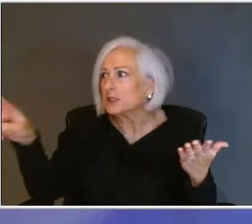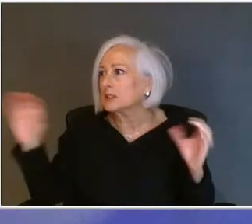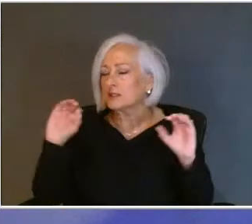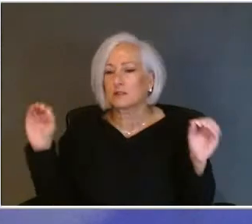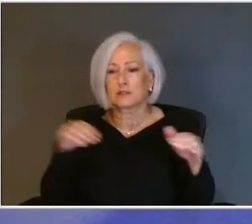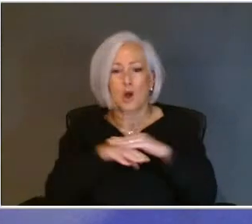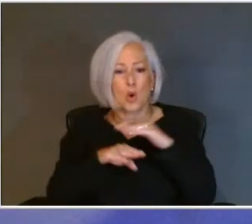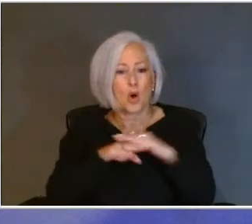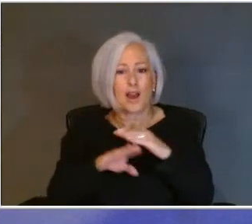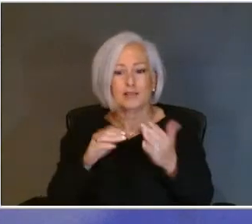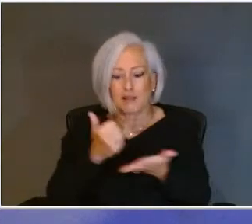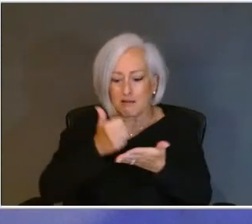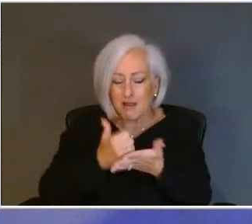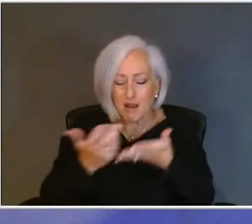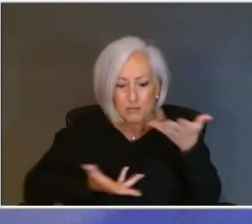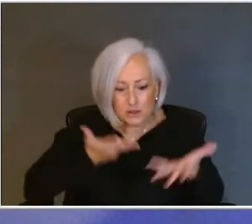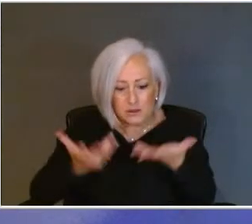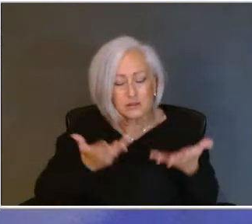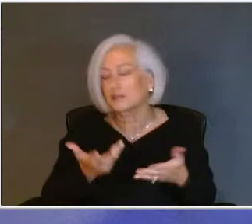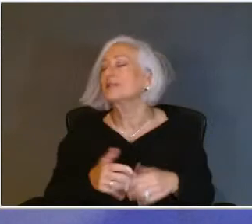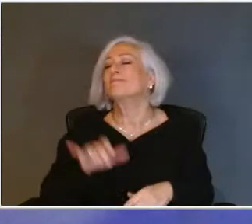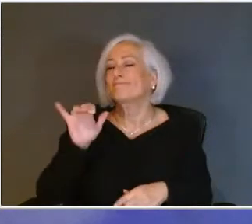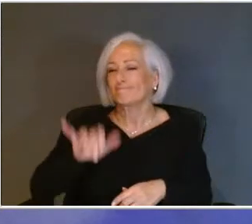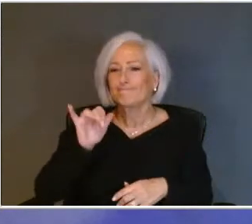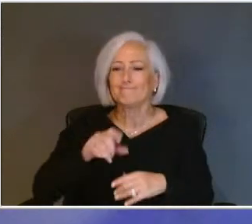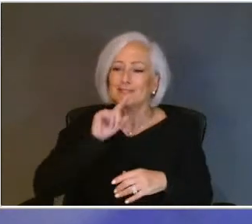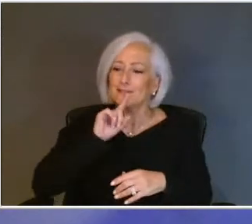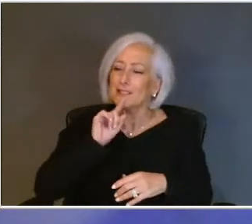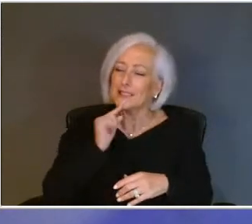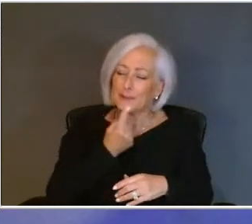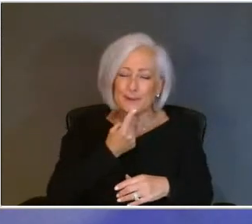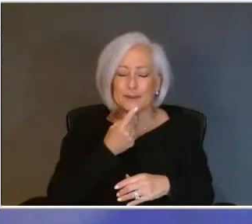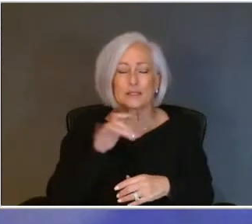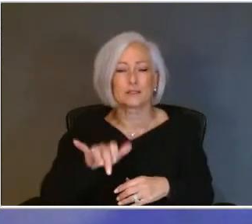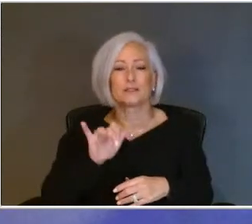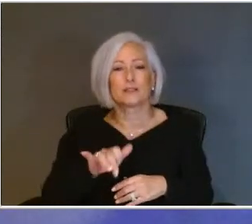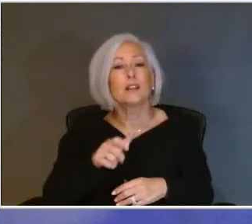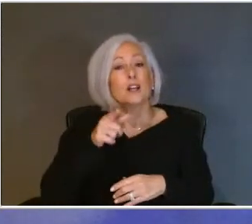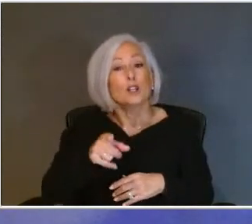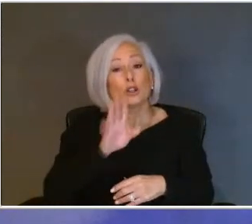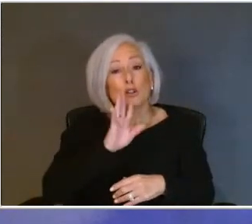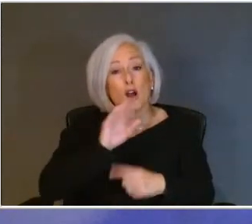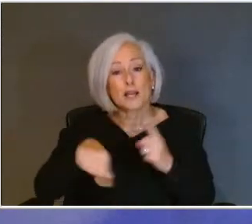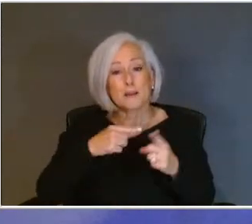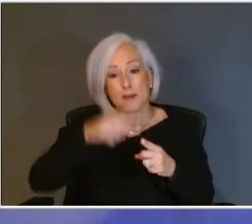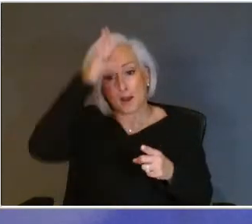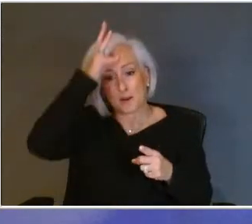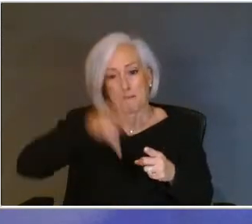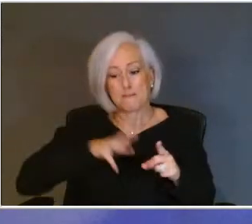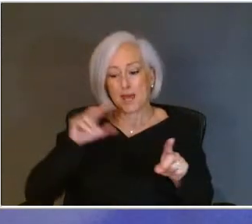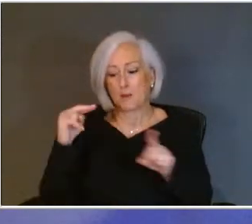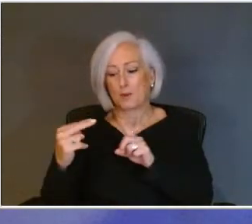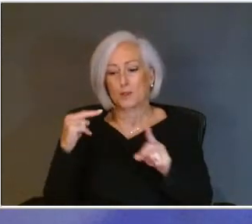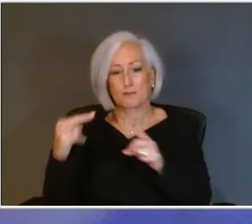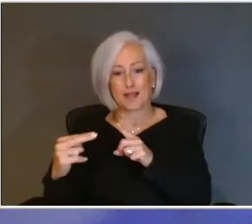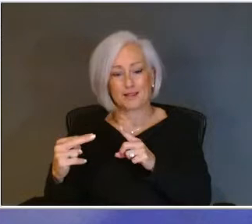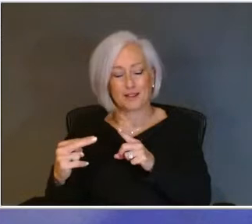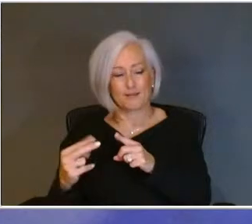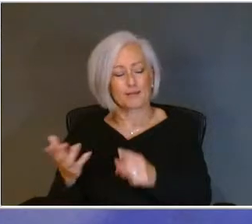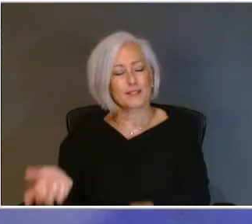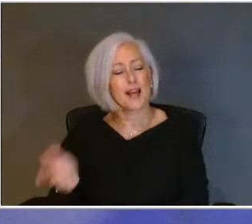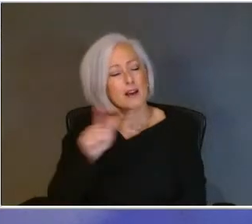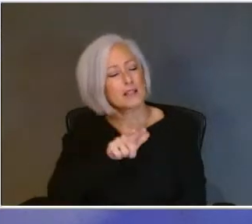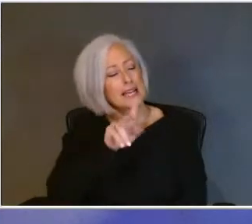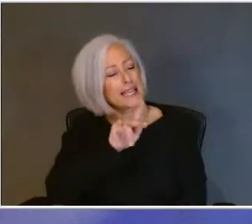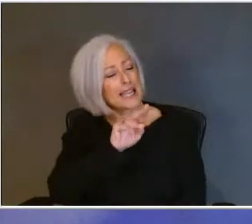you can't just rub dirt on it. So deep. Yeah. And that's you're talking from a male's perspective. Kennedy, did you